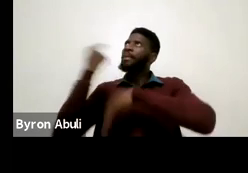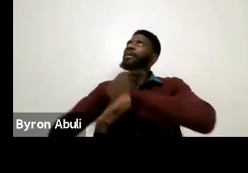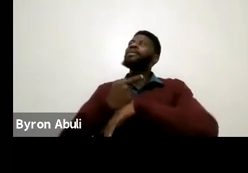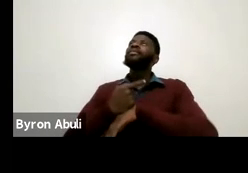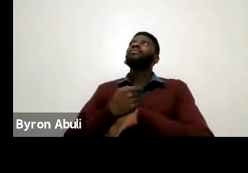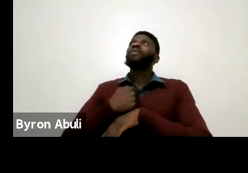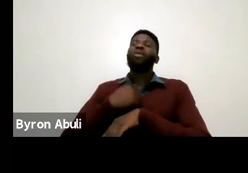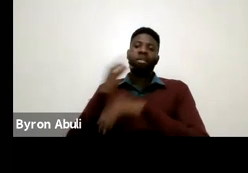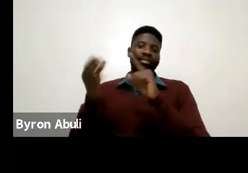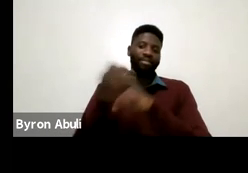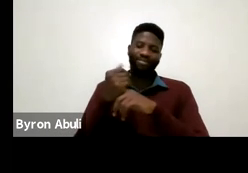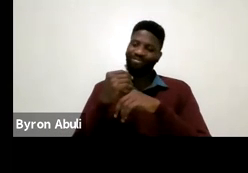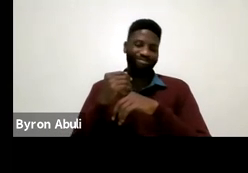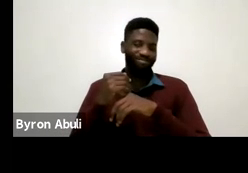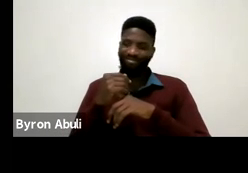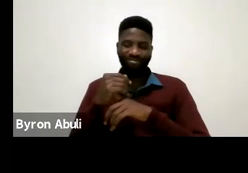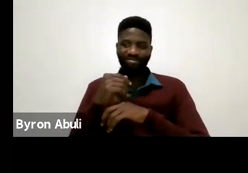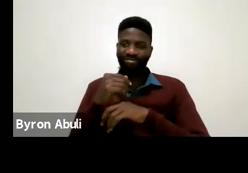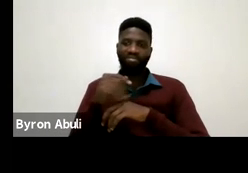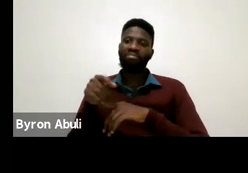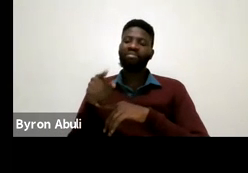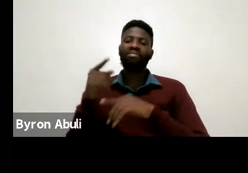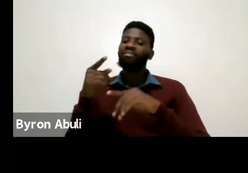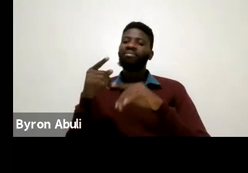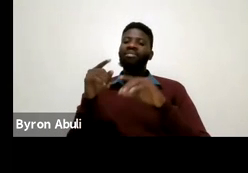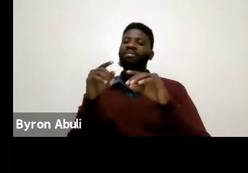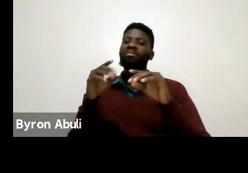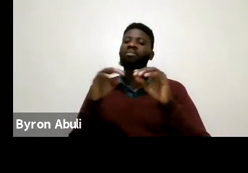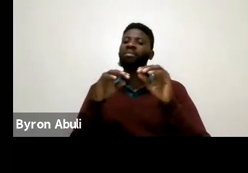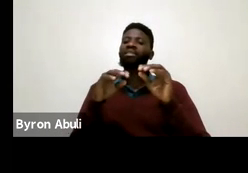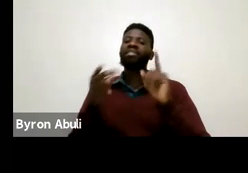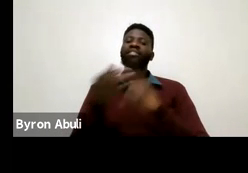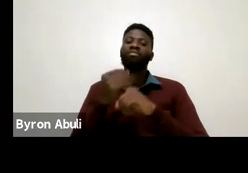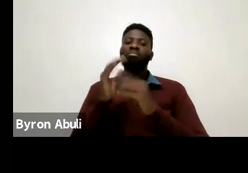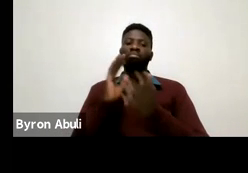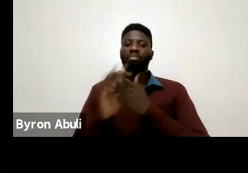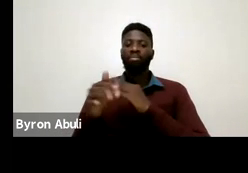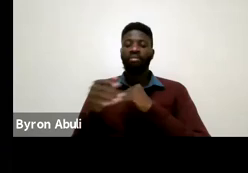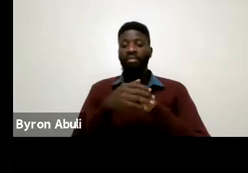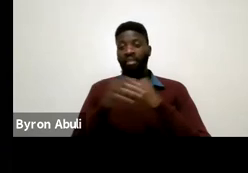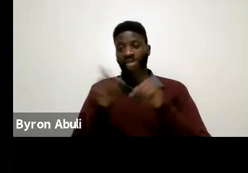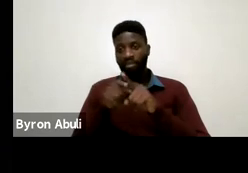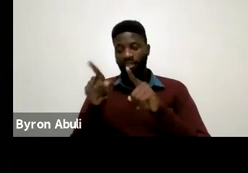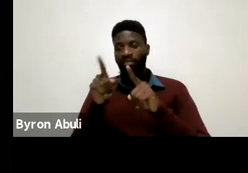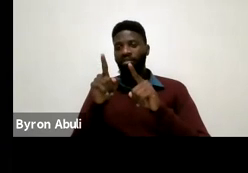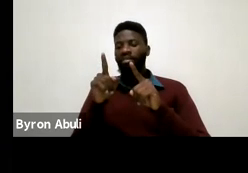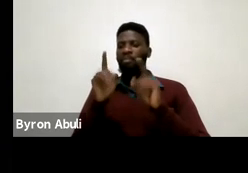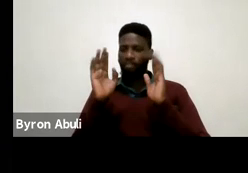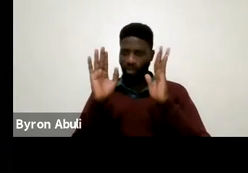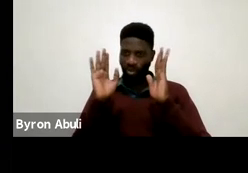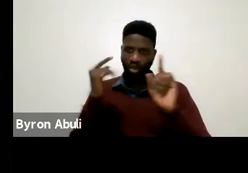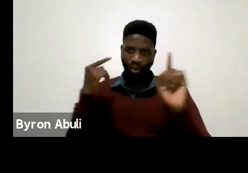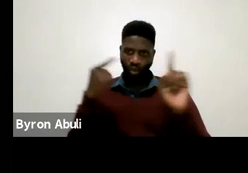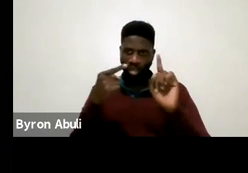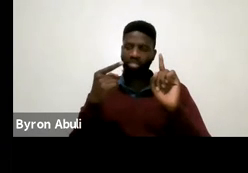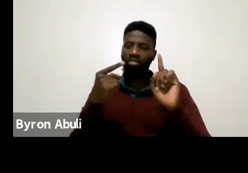actually headed nowhere, or you are in the road to nowhere. Finally, you ought to have your key goals in front of you on a regular